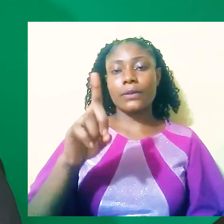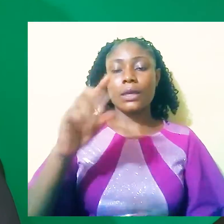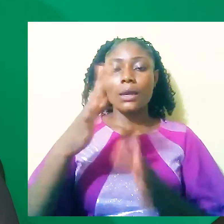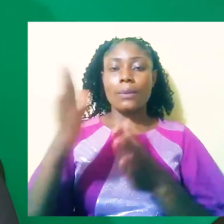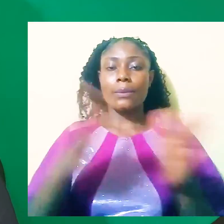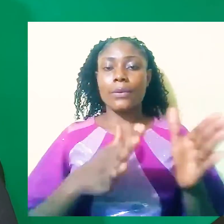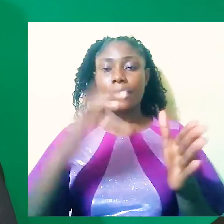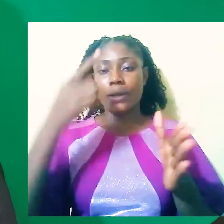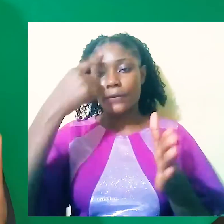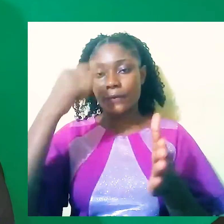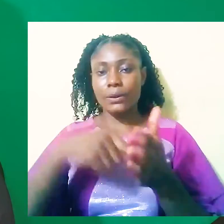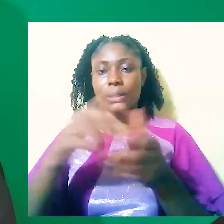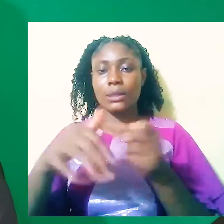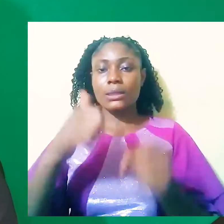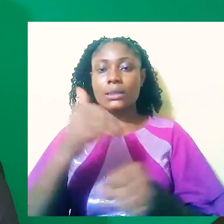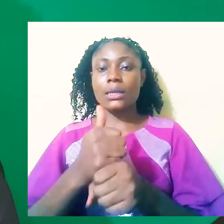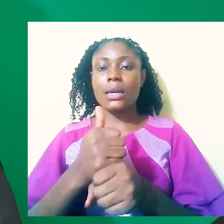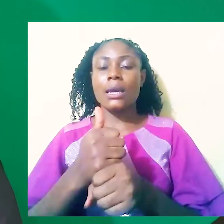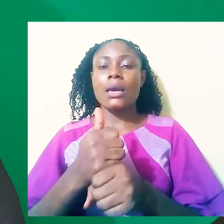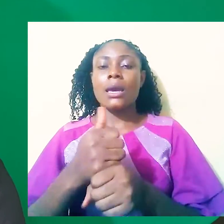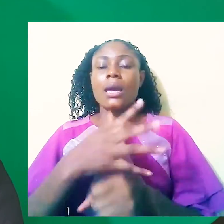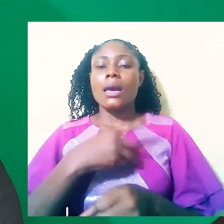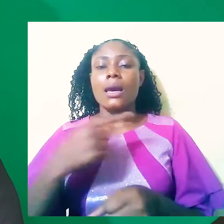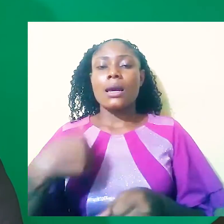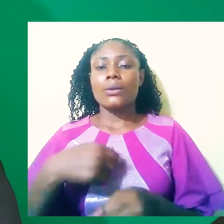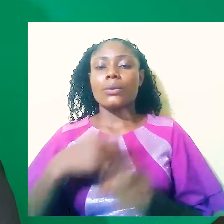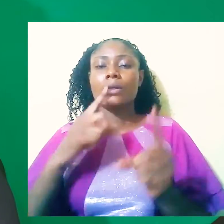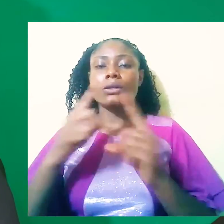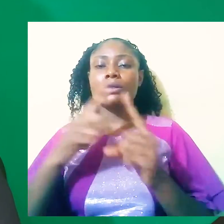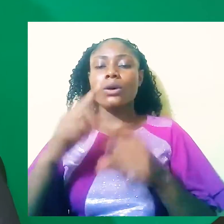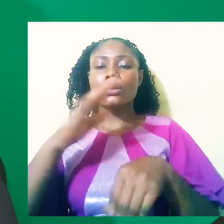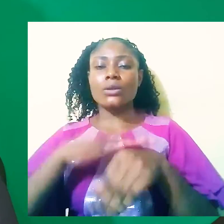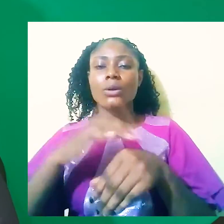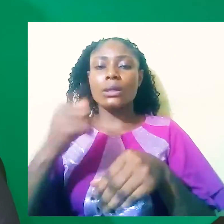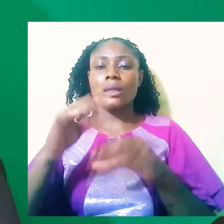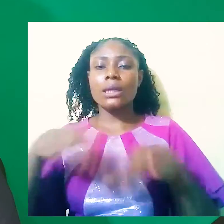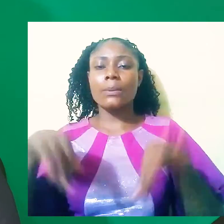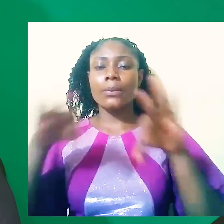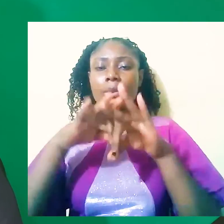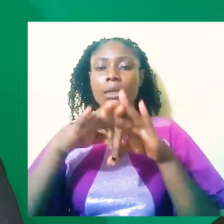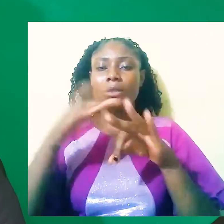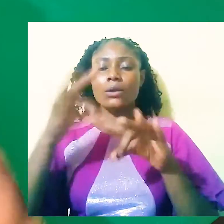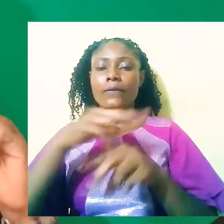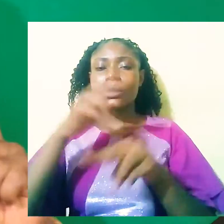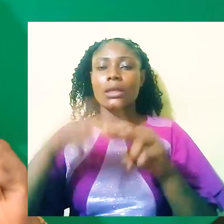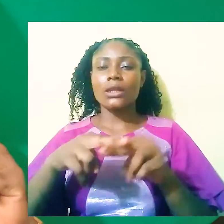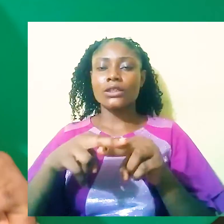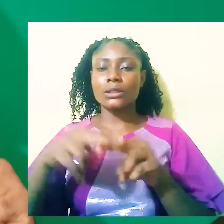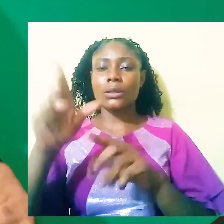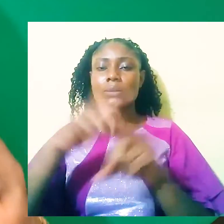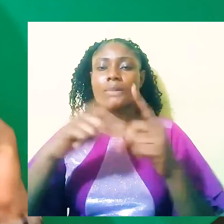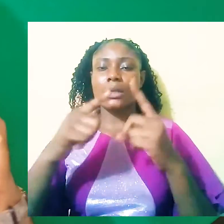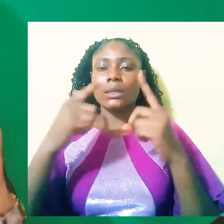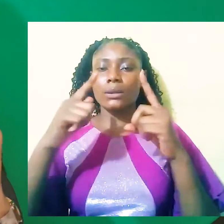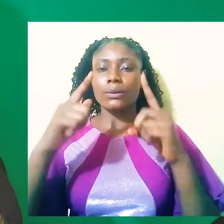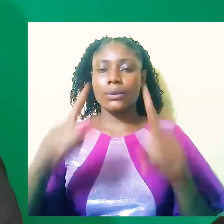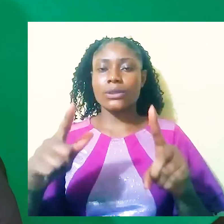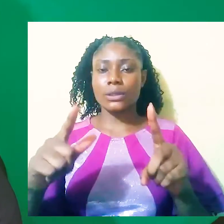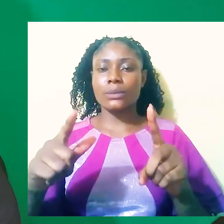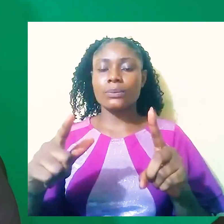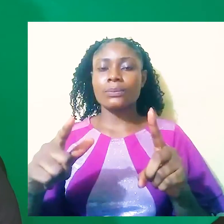the theme that the WFD prepared for this year's IDSL. And we talked on